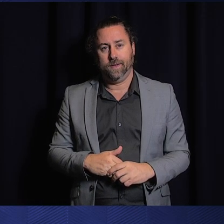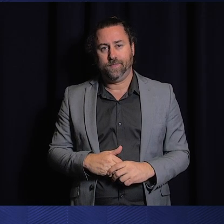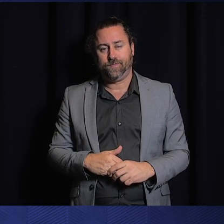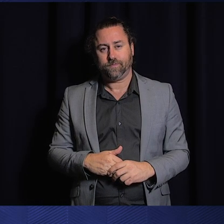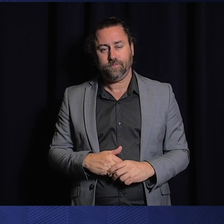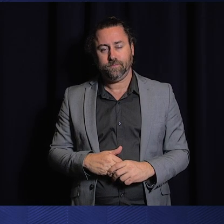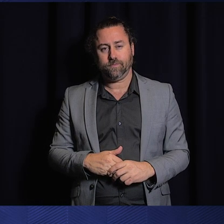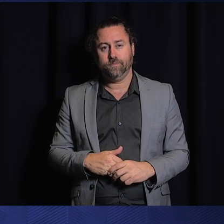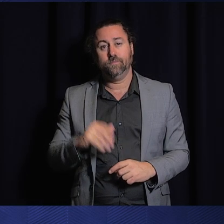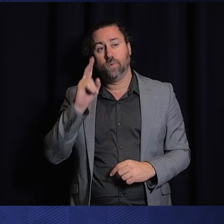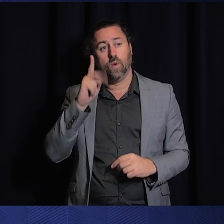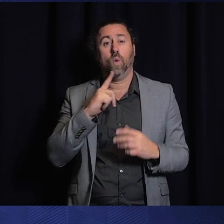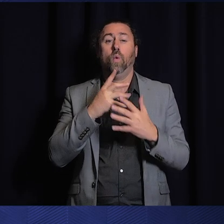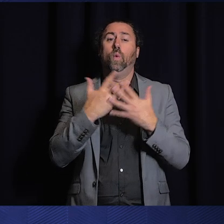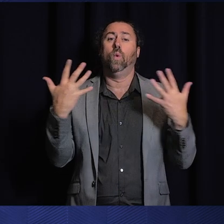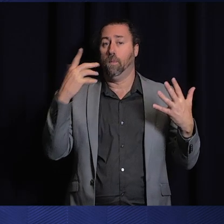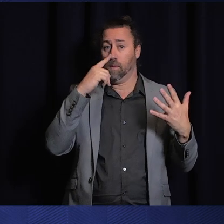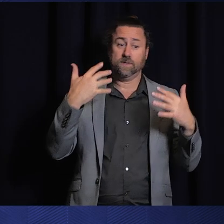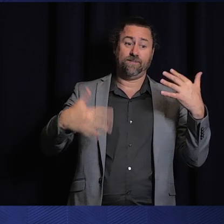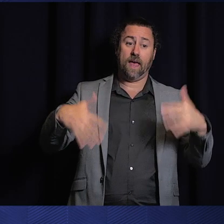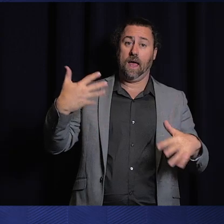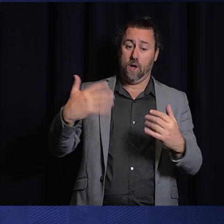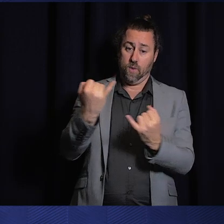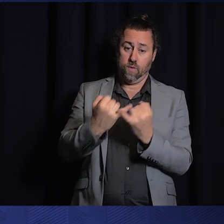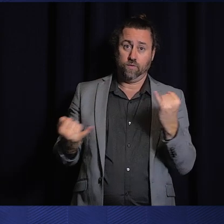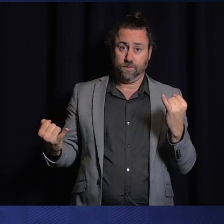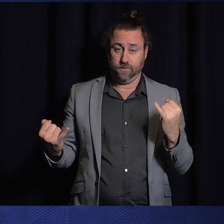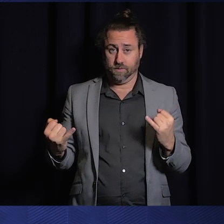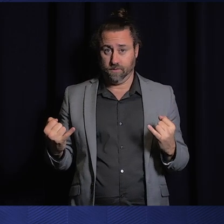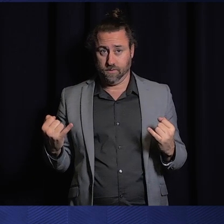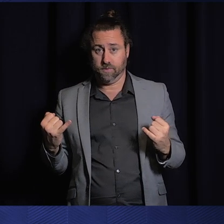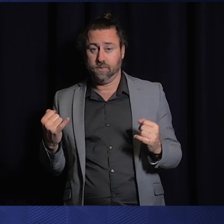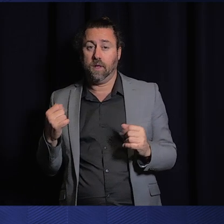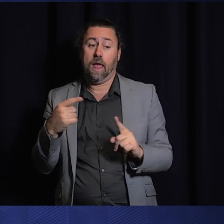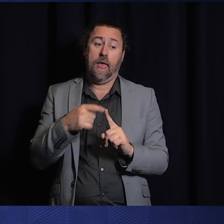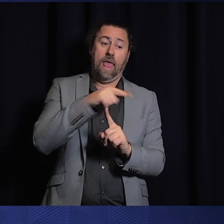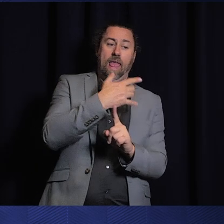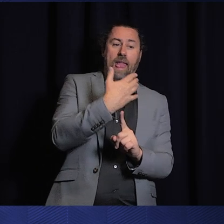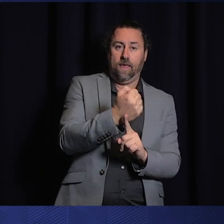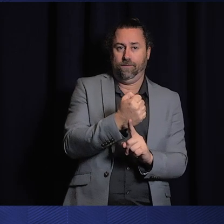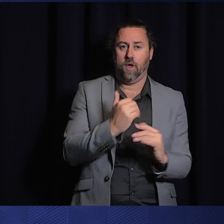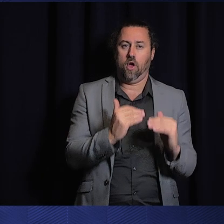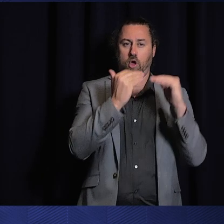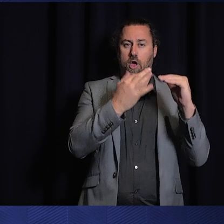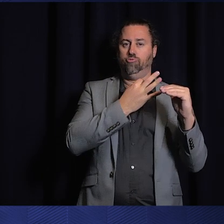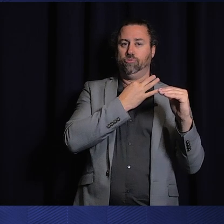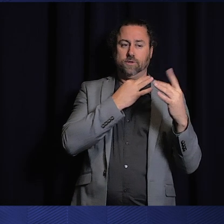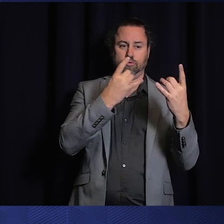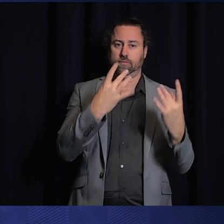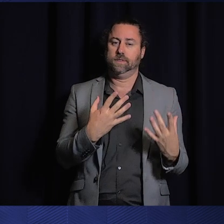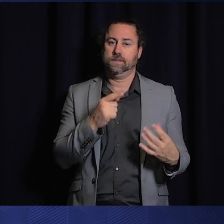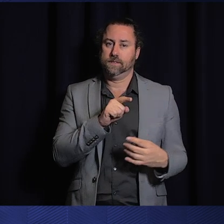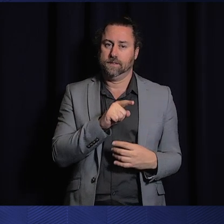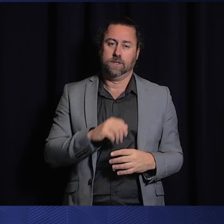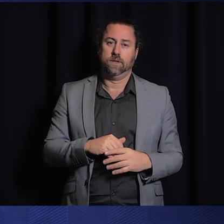people. Displacement tends to exacerbate pre-existing vulnerabilities. So we see that groups of people